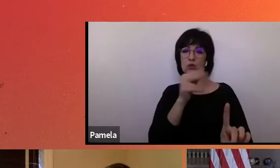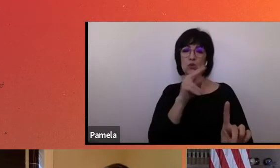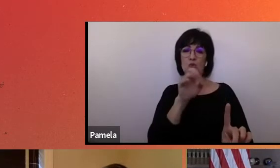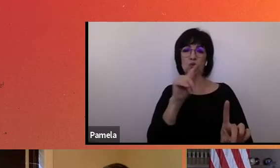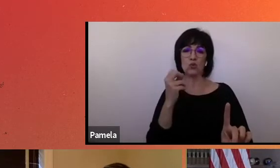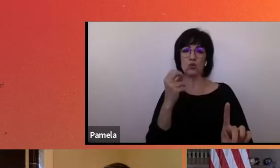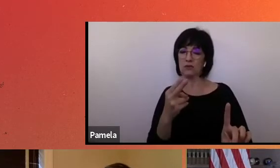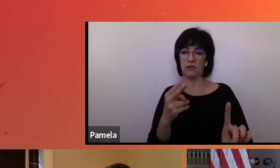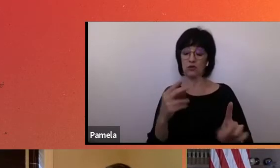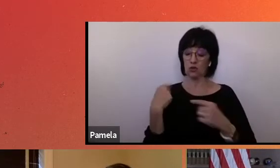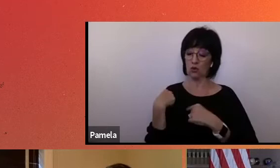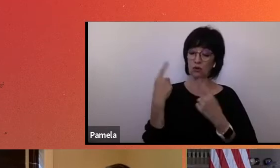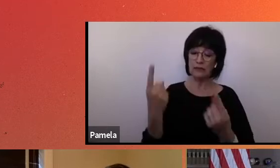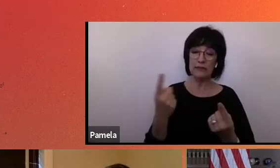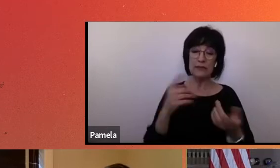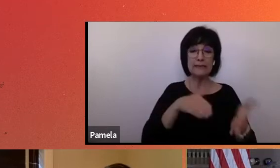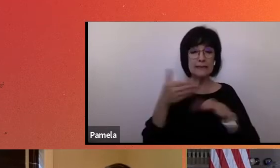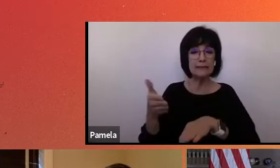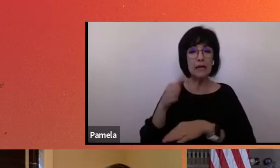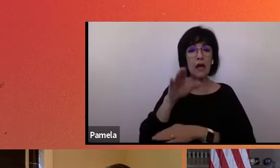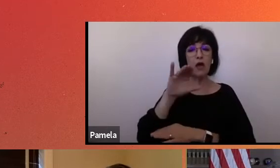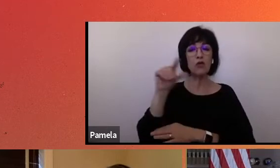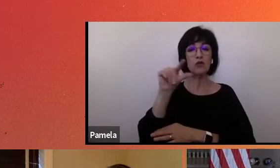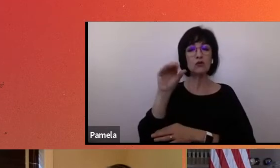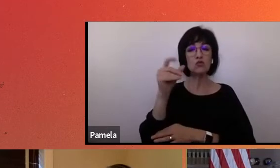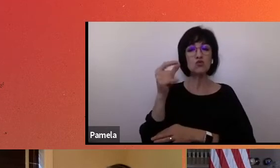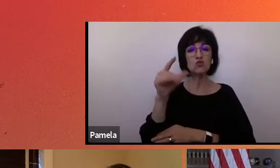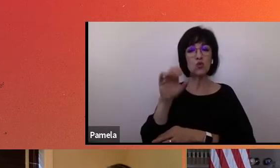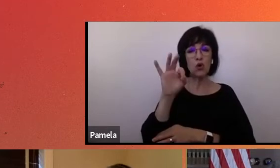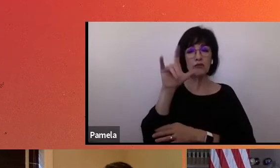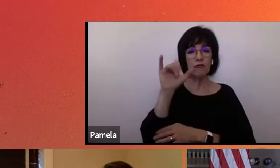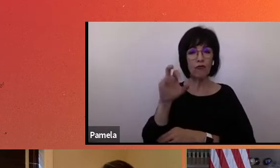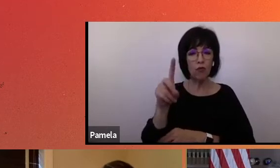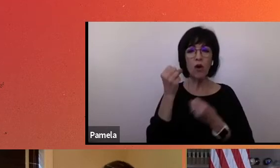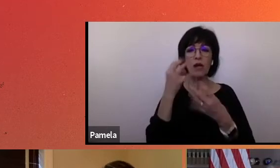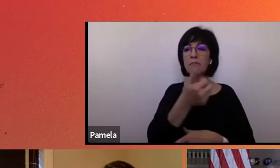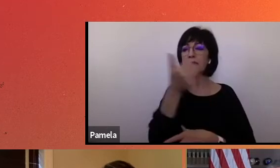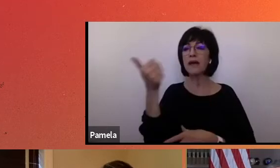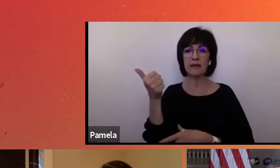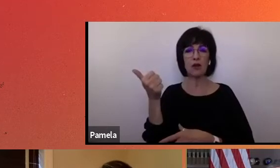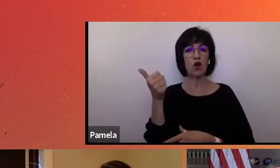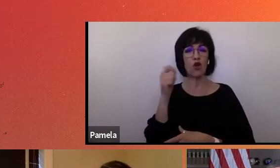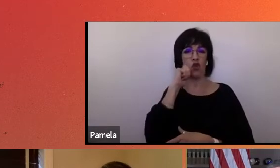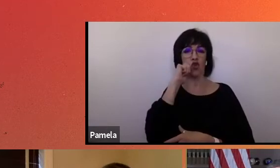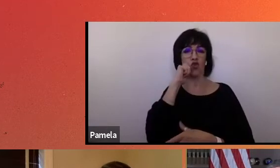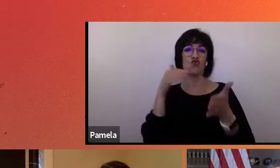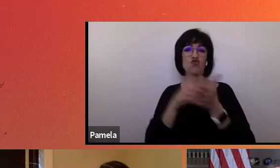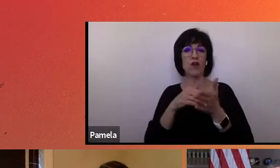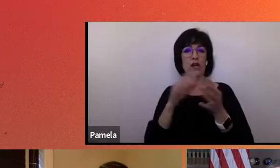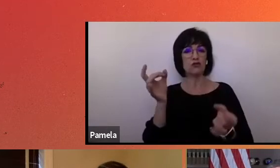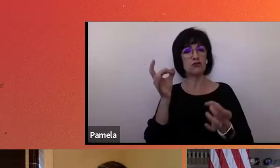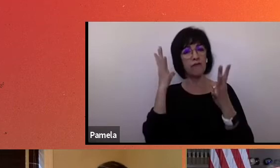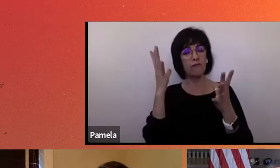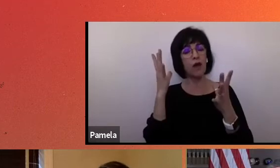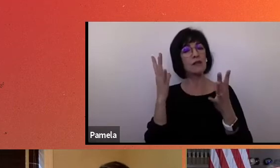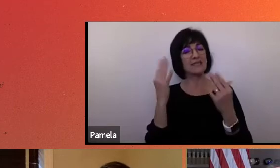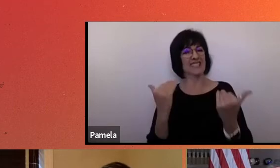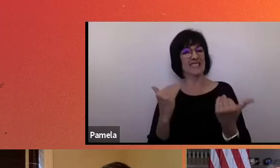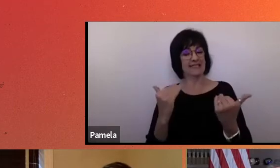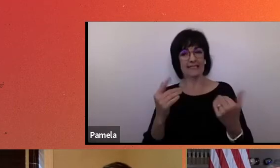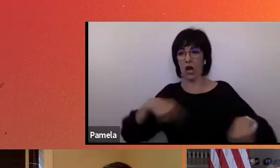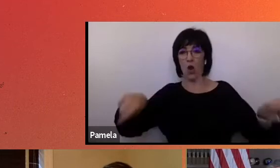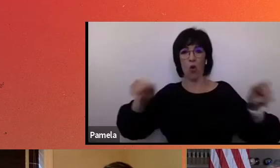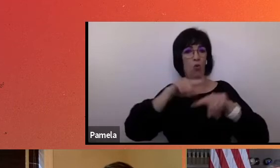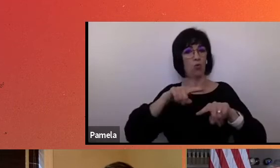George Floyd and many other instances of racial violence bring to the fore our need as a nation to